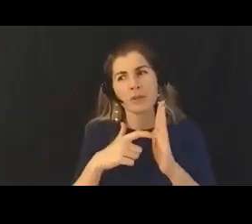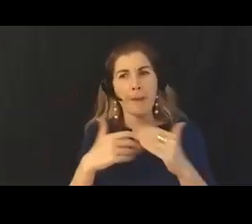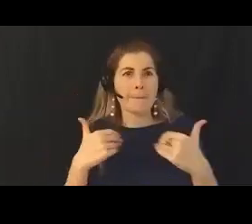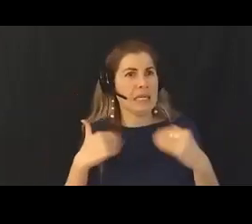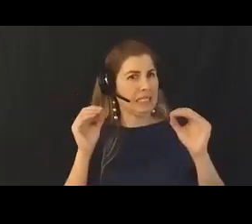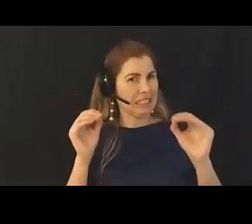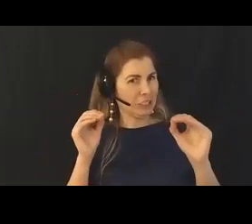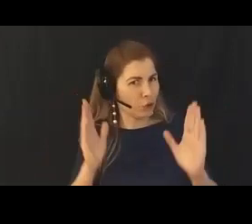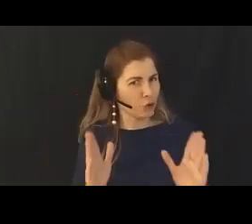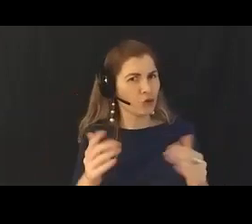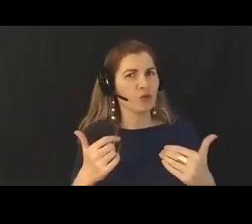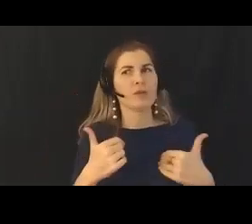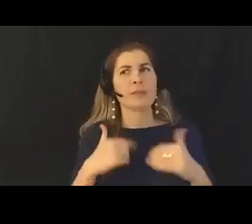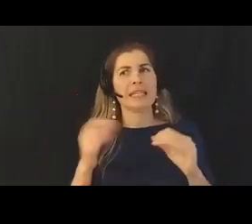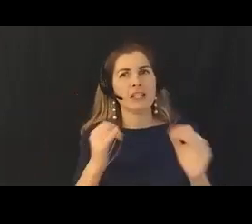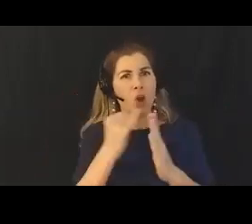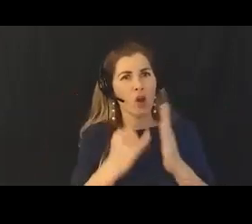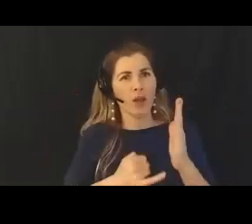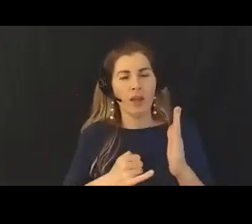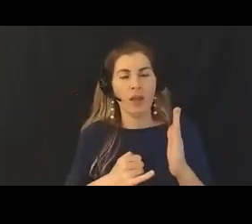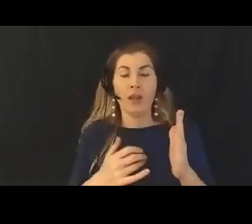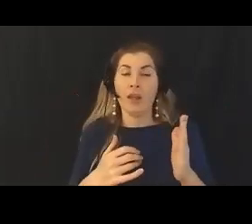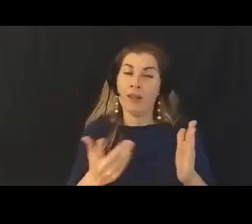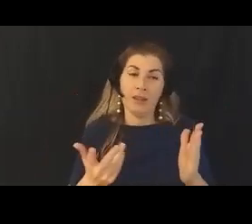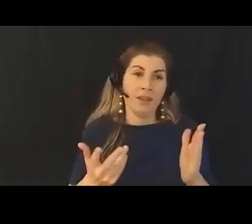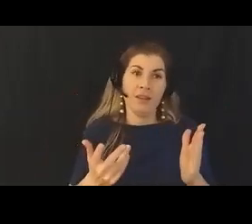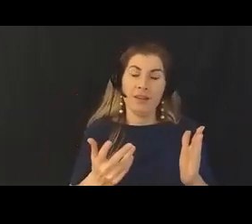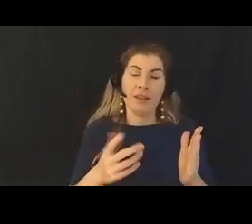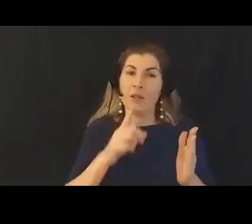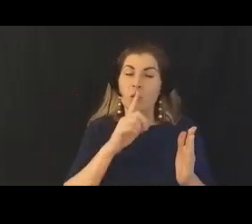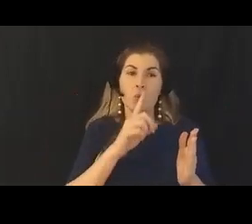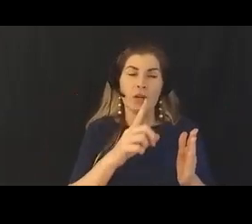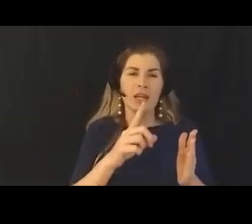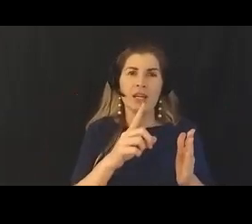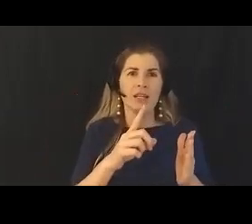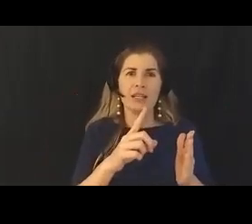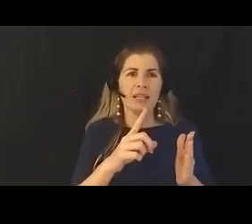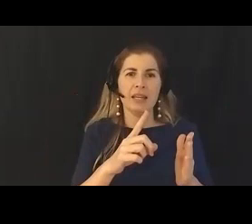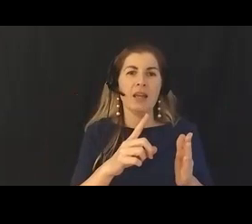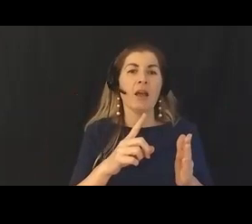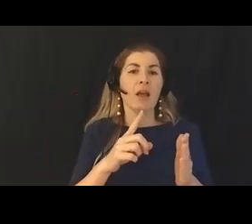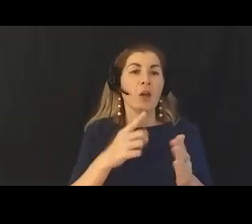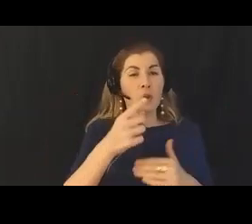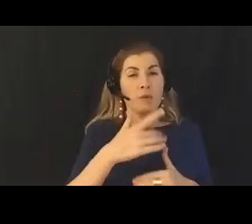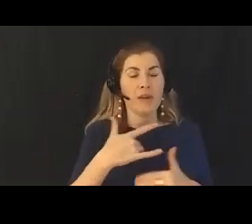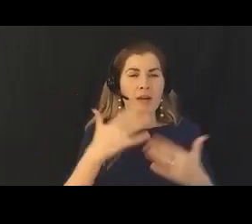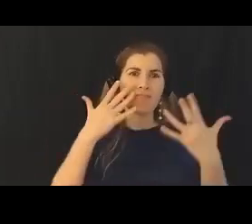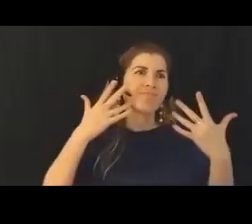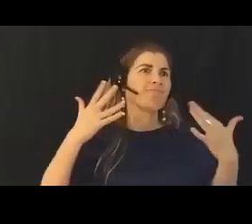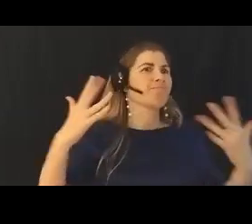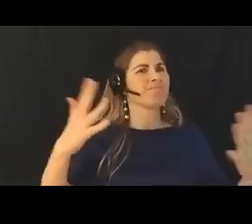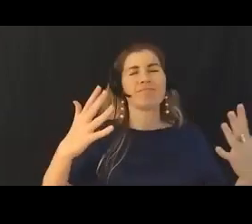educator, you know, it's almost just as, you know, energy consuming as performing, where you have to be on, you have to